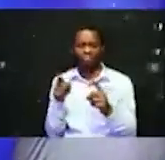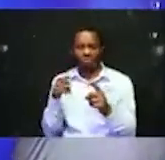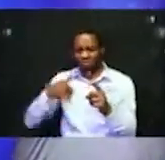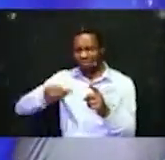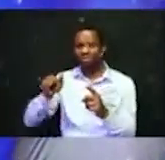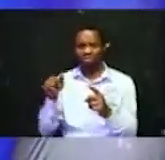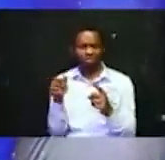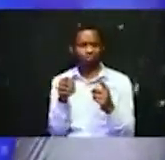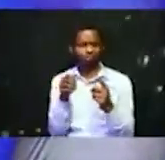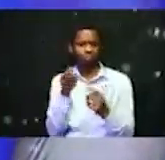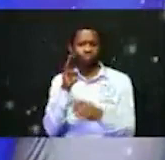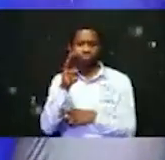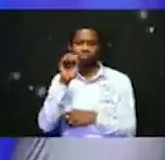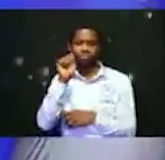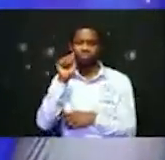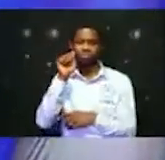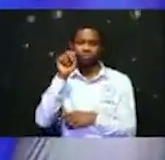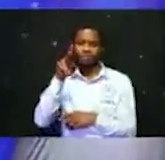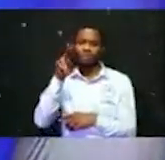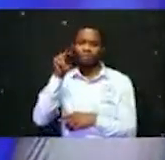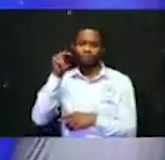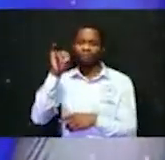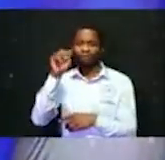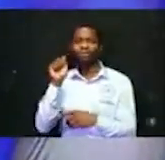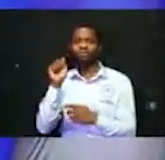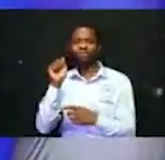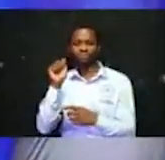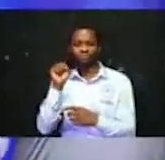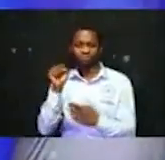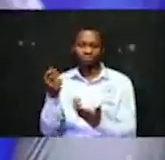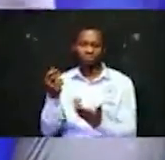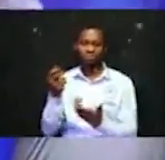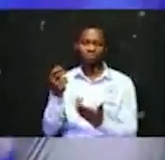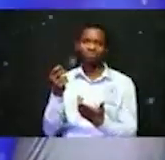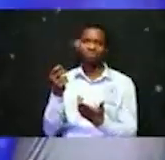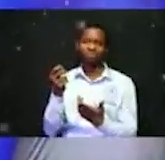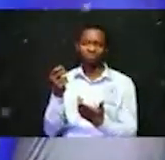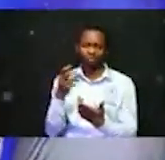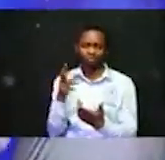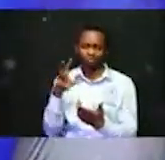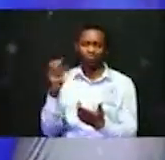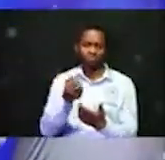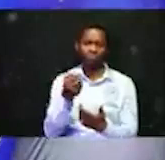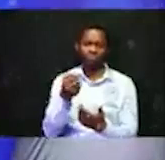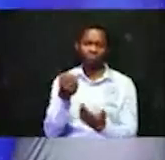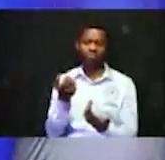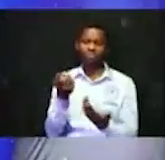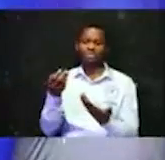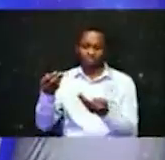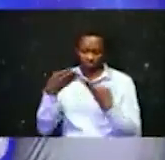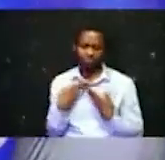people of encouragement will always go for the one who has disappointed, so they'll give him the second chance. So you give him